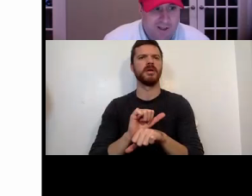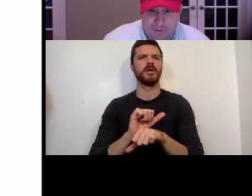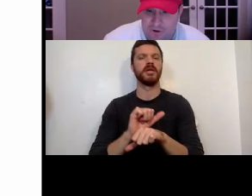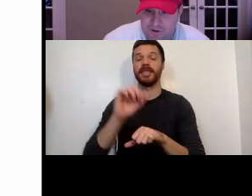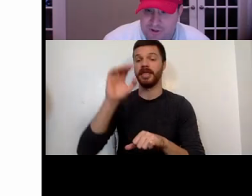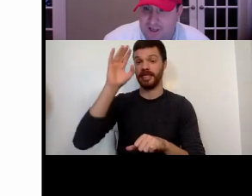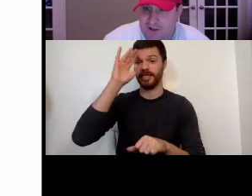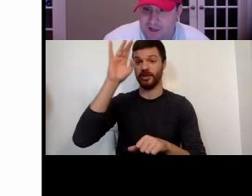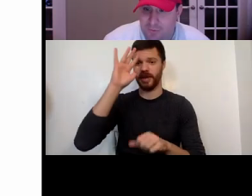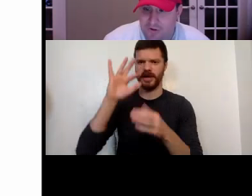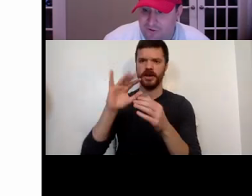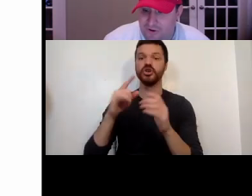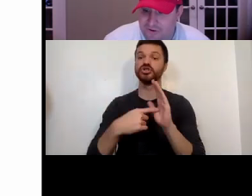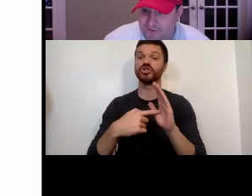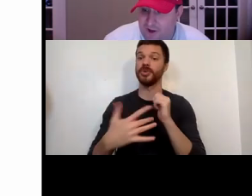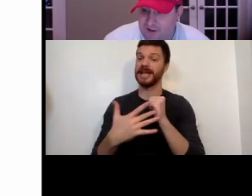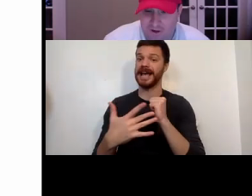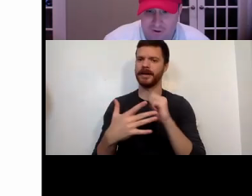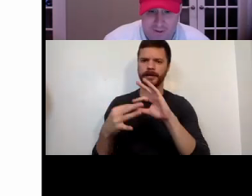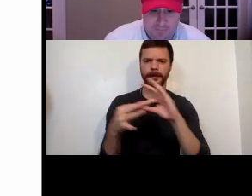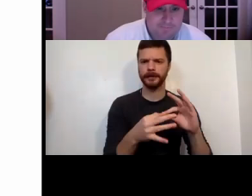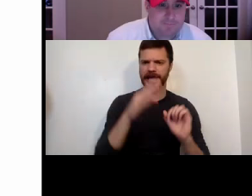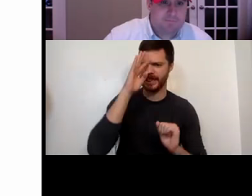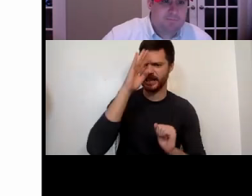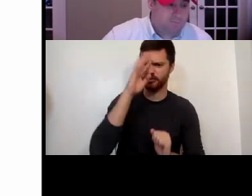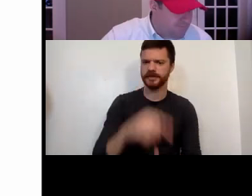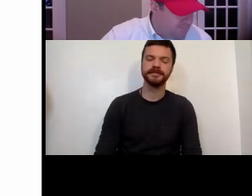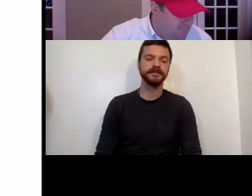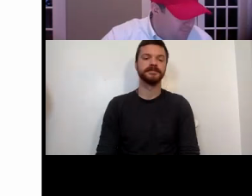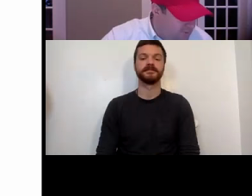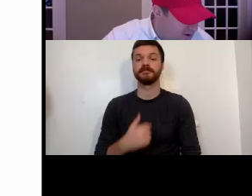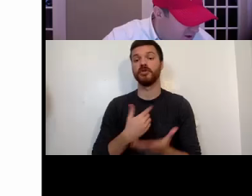theoretically. And so I would urge you to take a look at both of those if you haven't already.